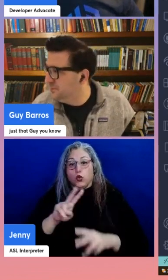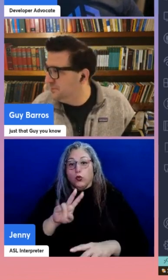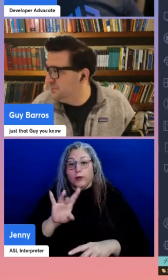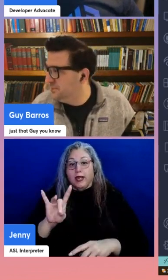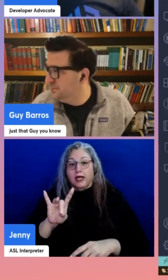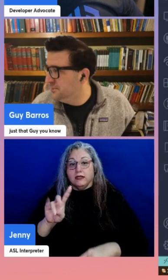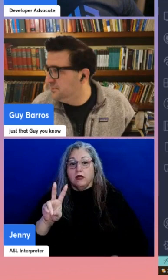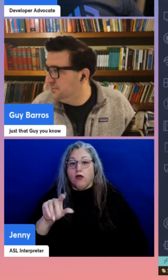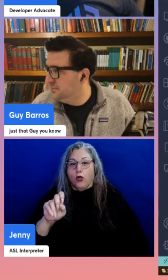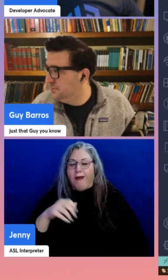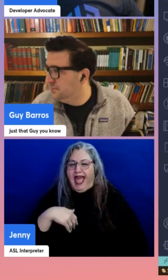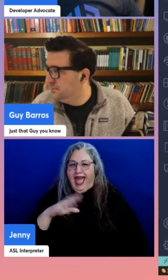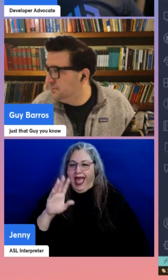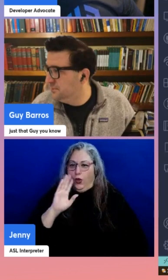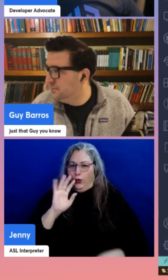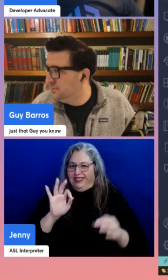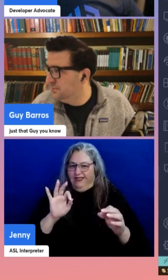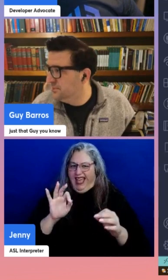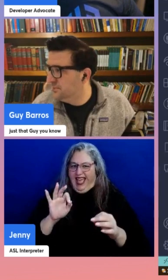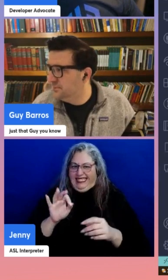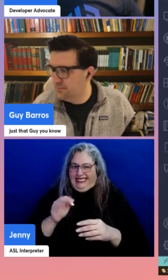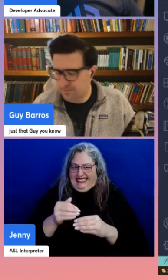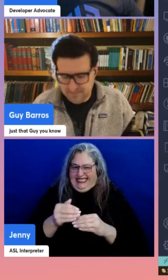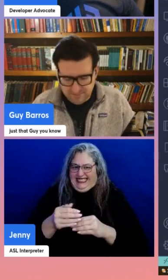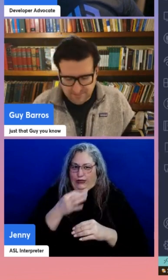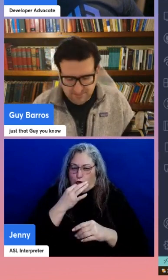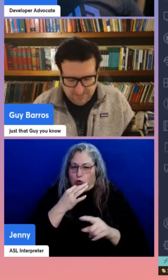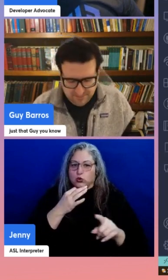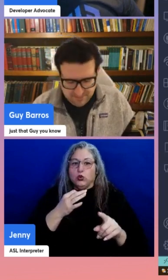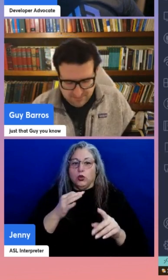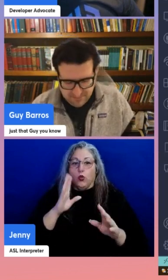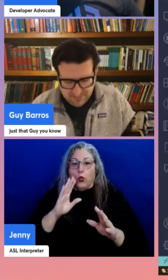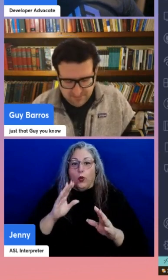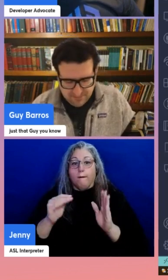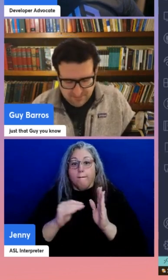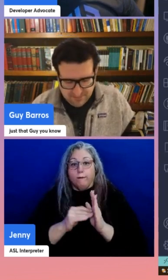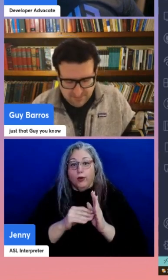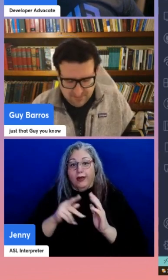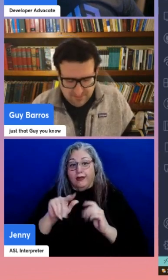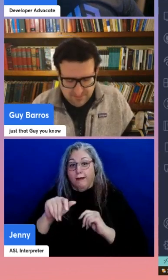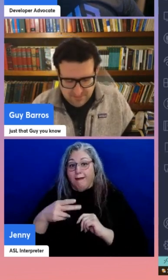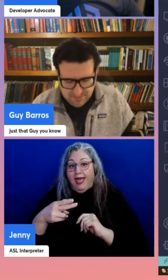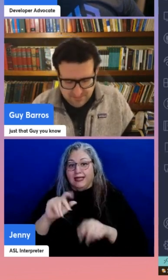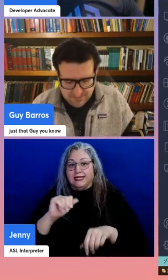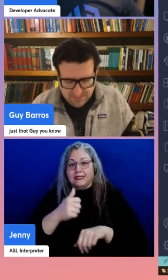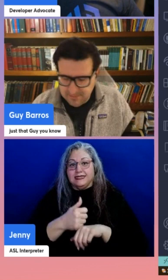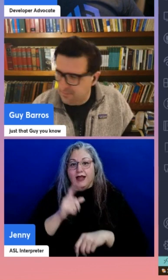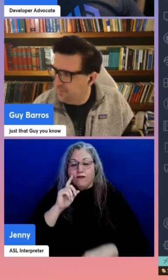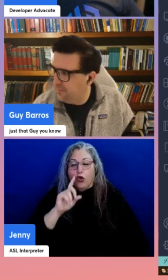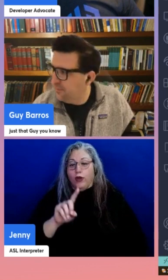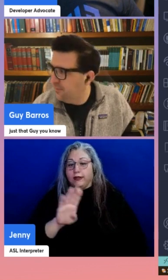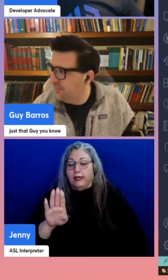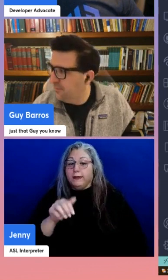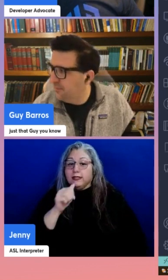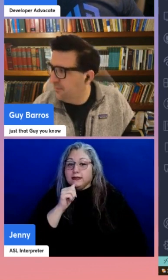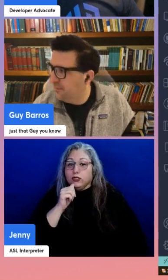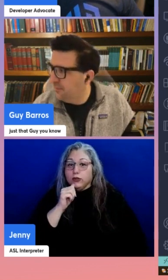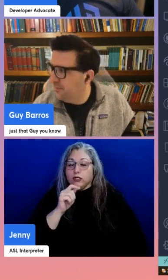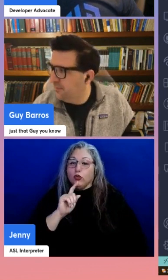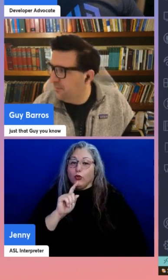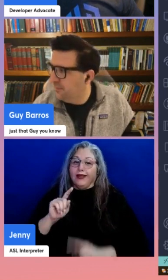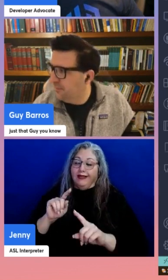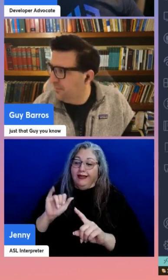I'll define in just 2 seconds. And it's going to put the mount path at etc. DB secrets. So what that means in principle is